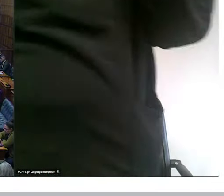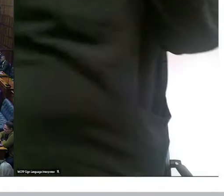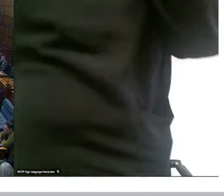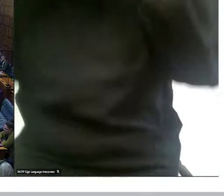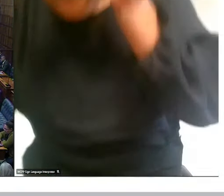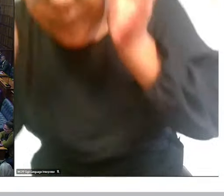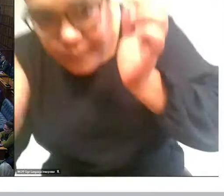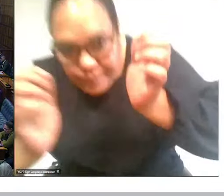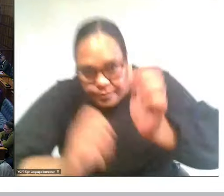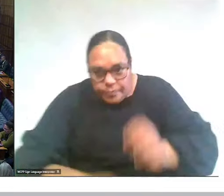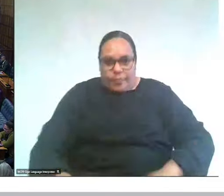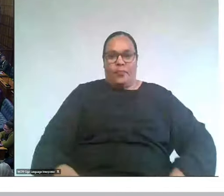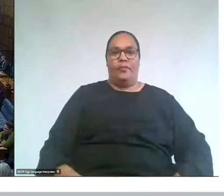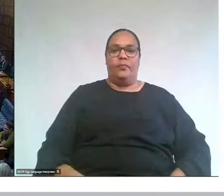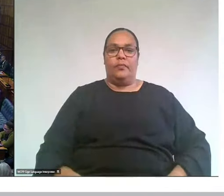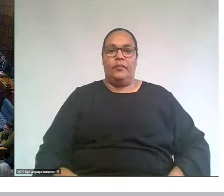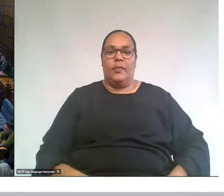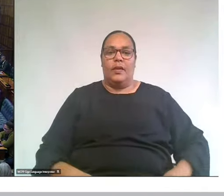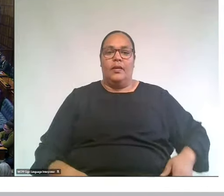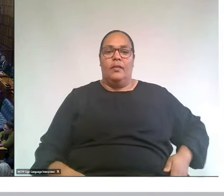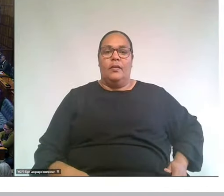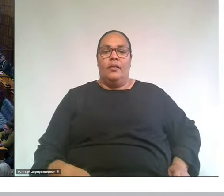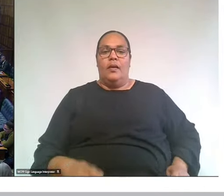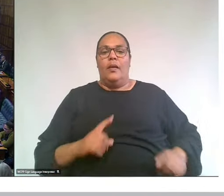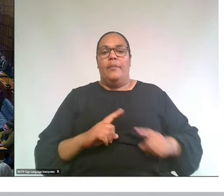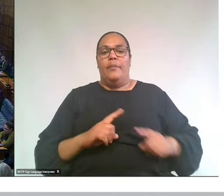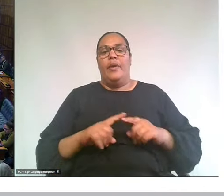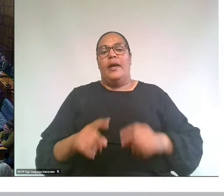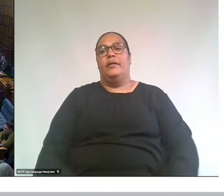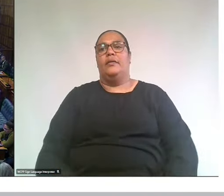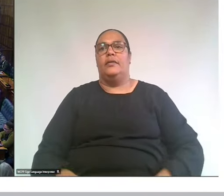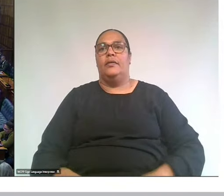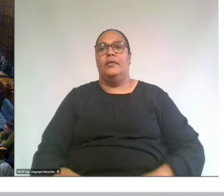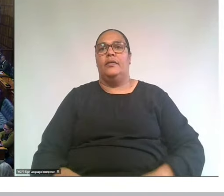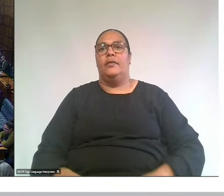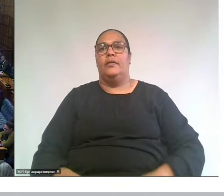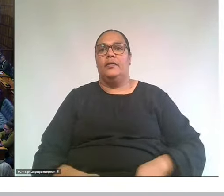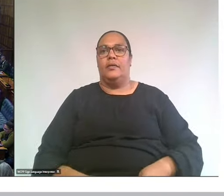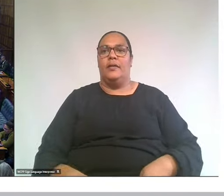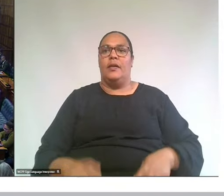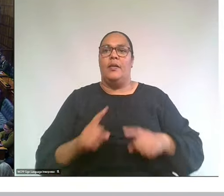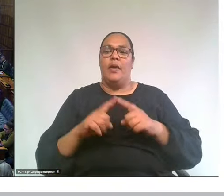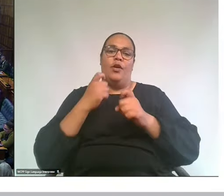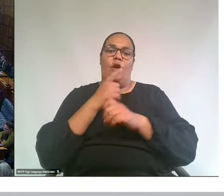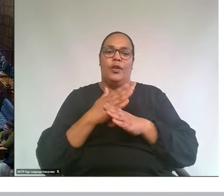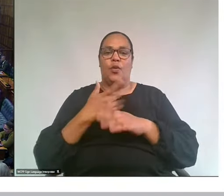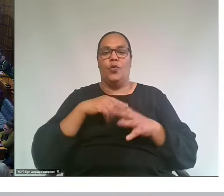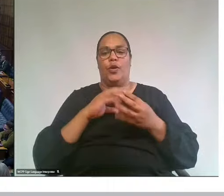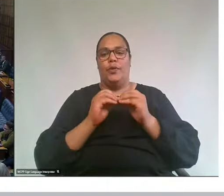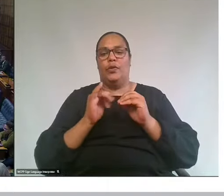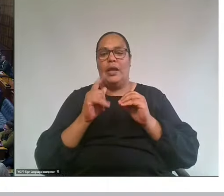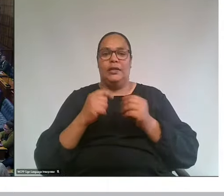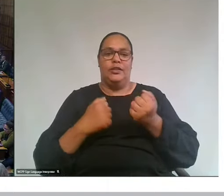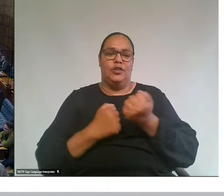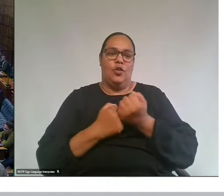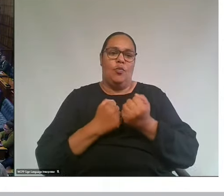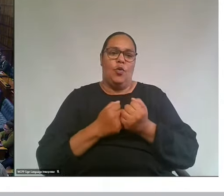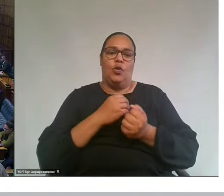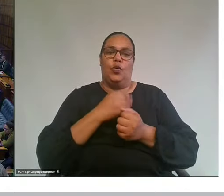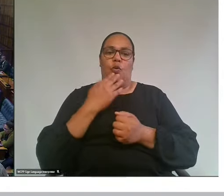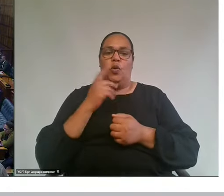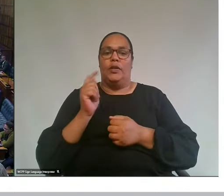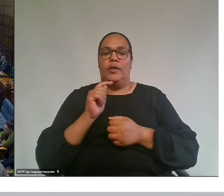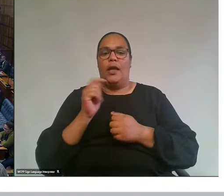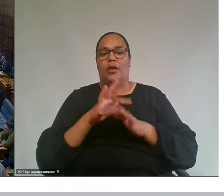type of um uh complex work that we develop here is we produce it support to the telom